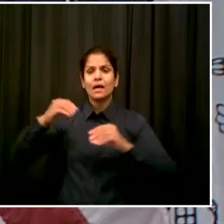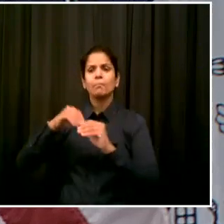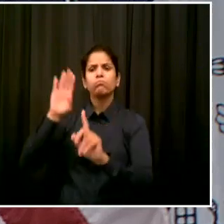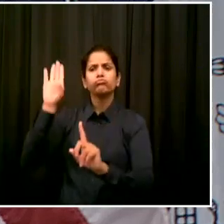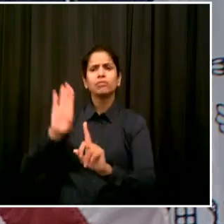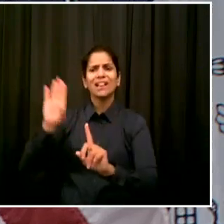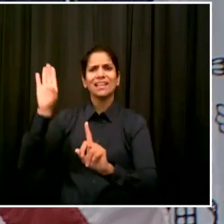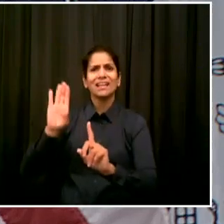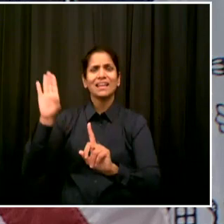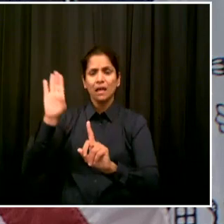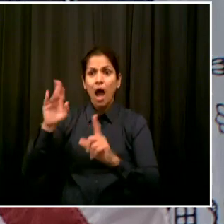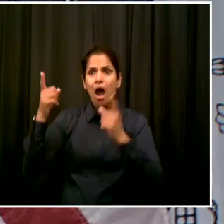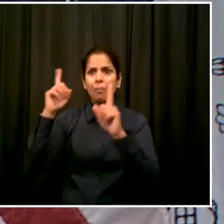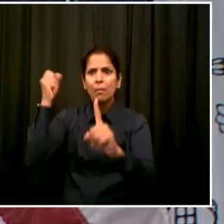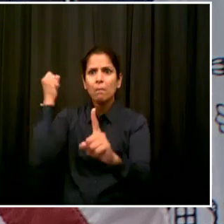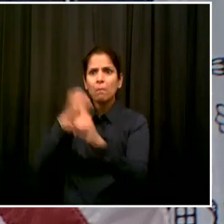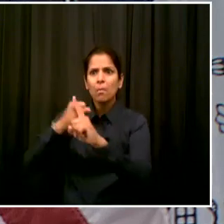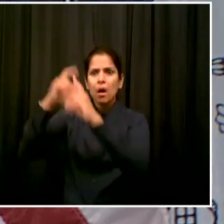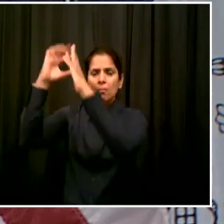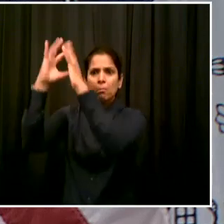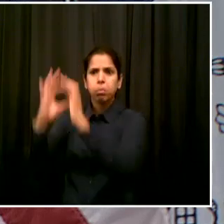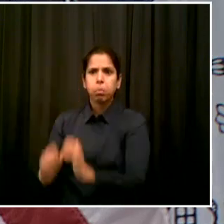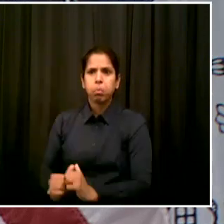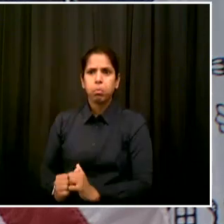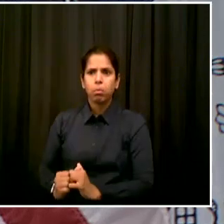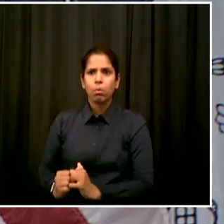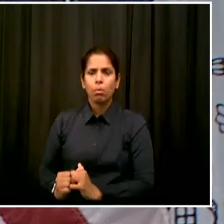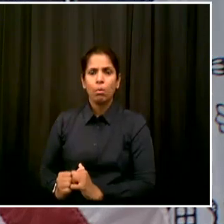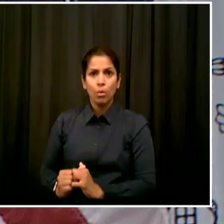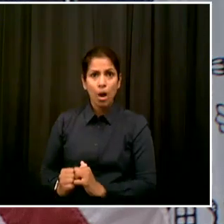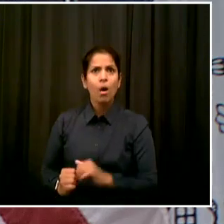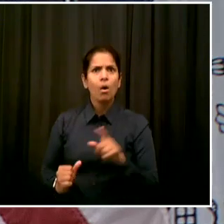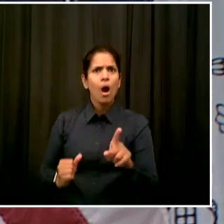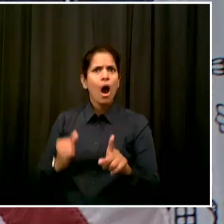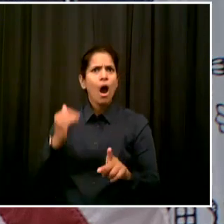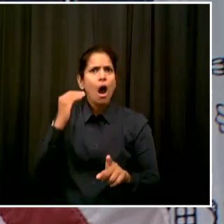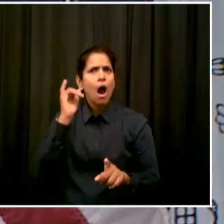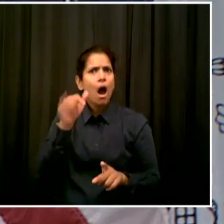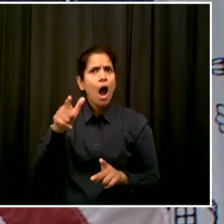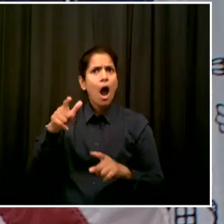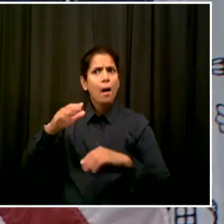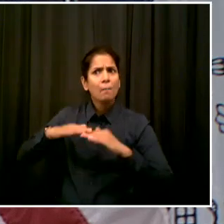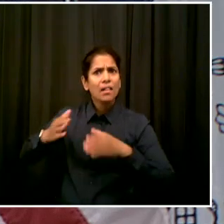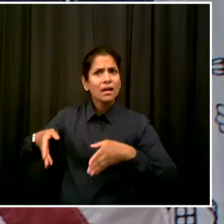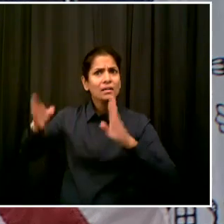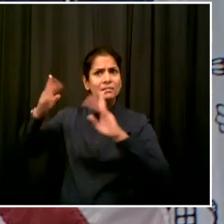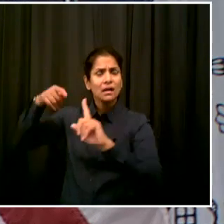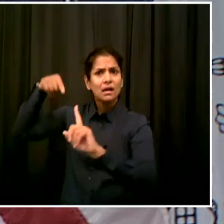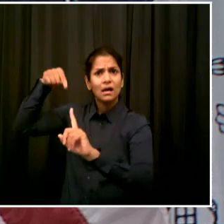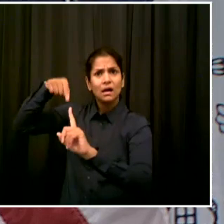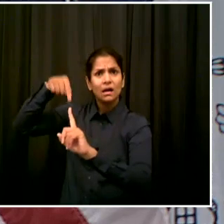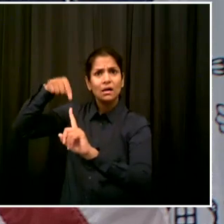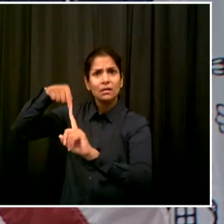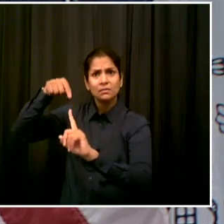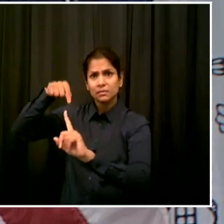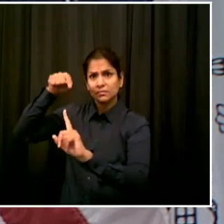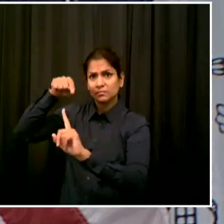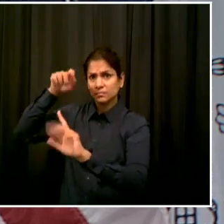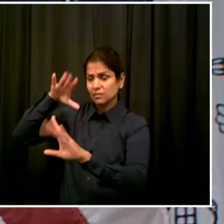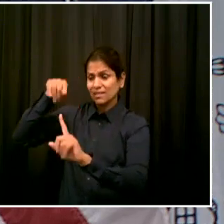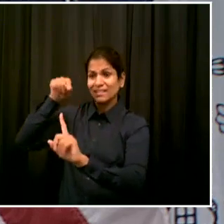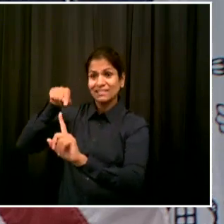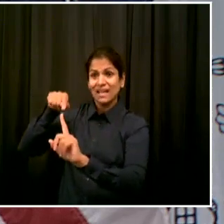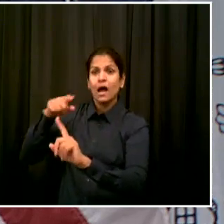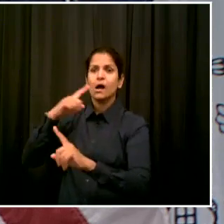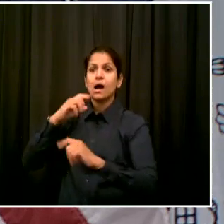of failing to maintain the building up to code, level 1 violations. It was cited for structural cracks